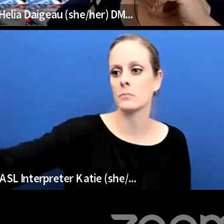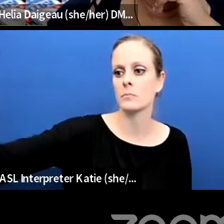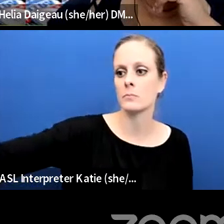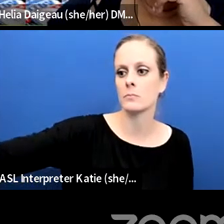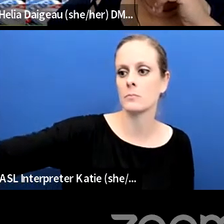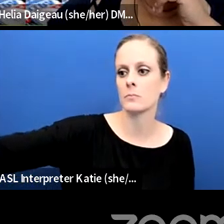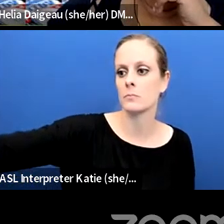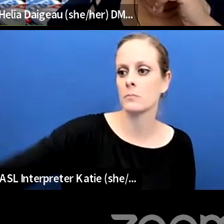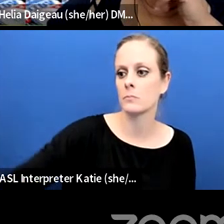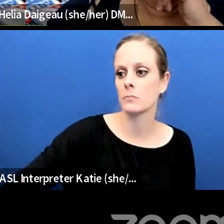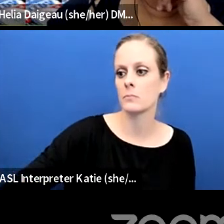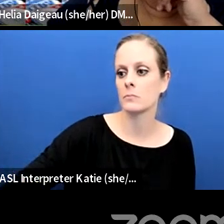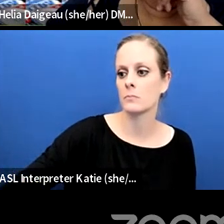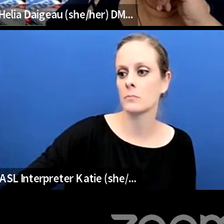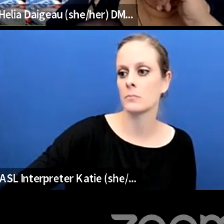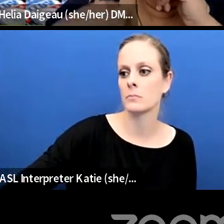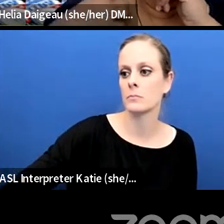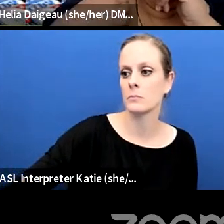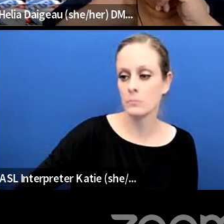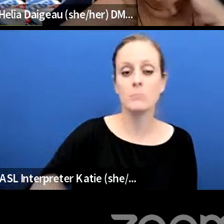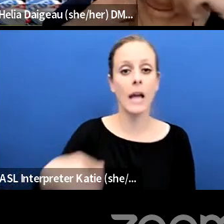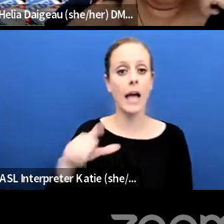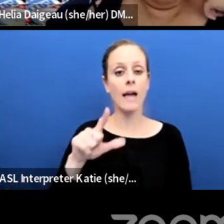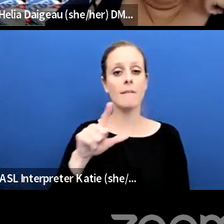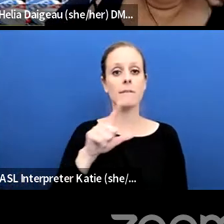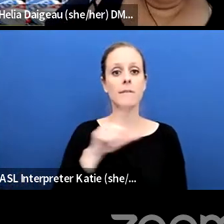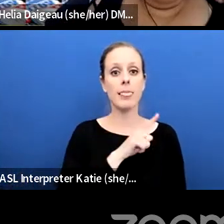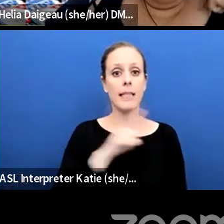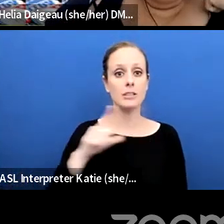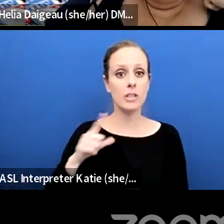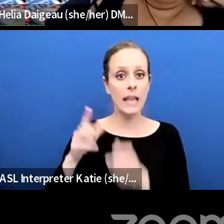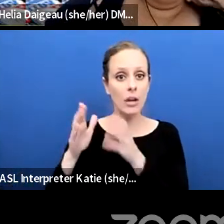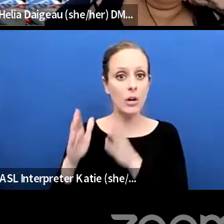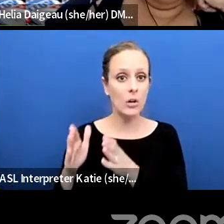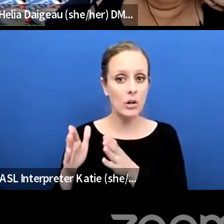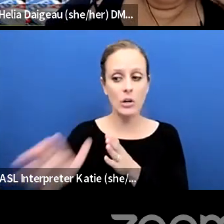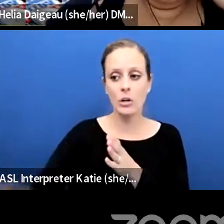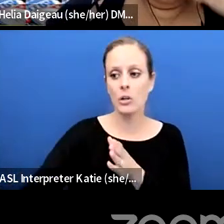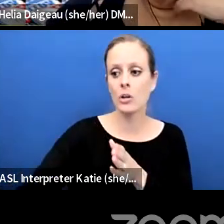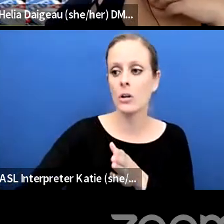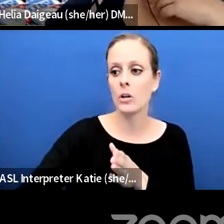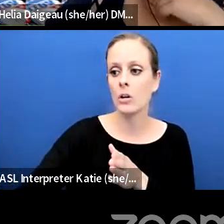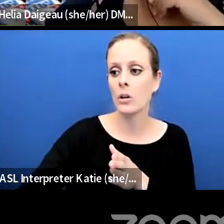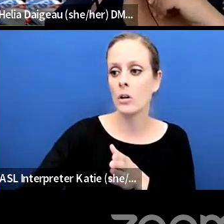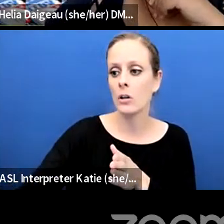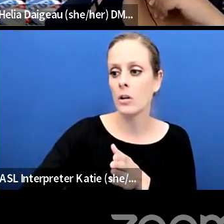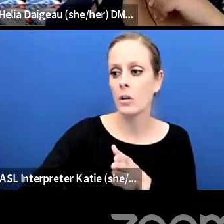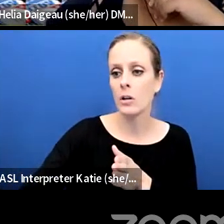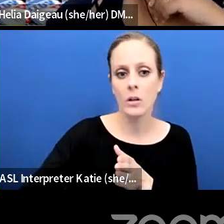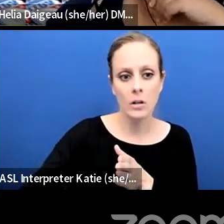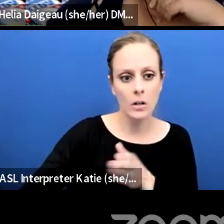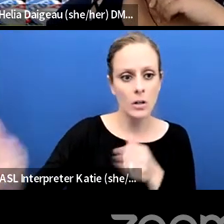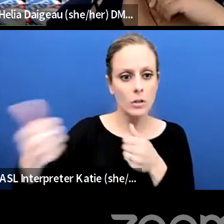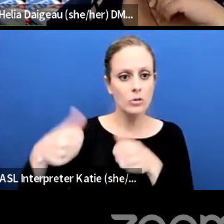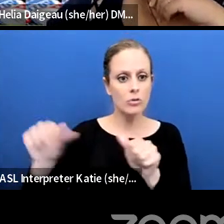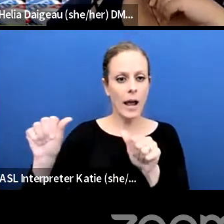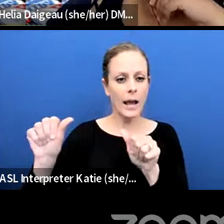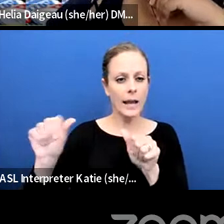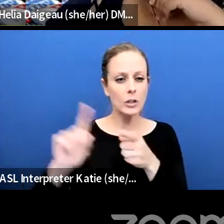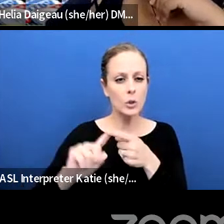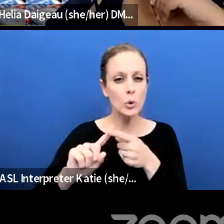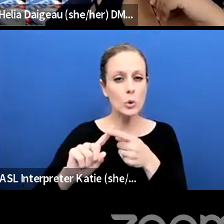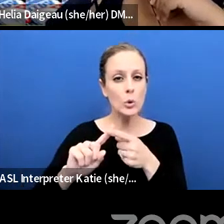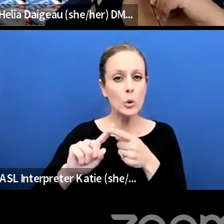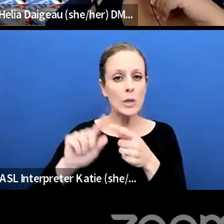erode the Americans with Disabilities Act, my congresswoman in San Mateo,